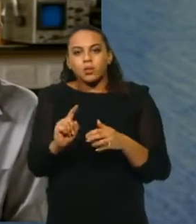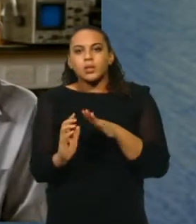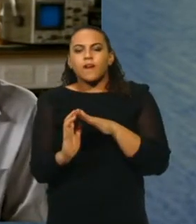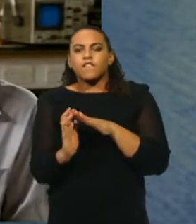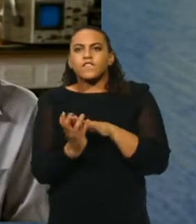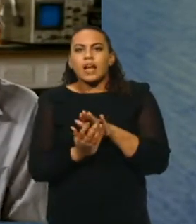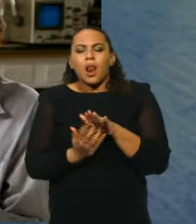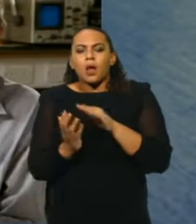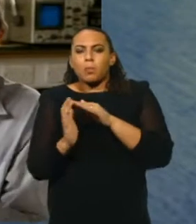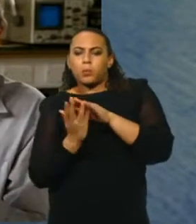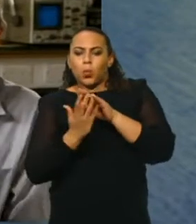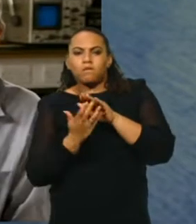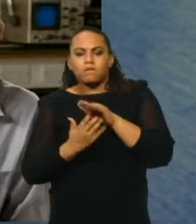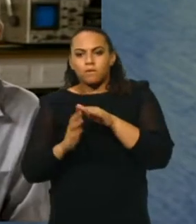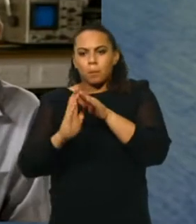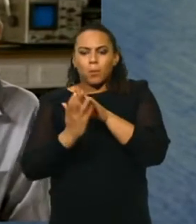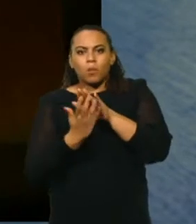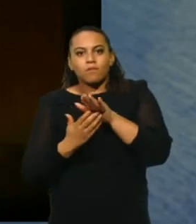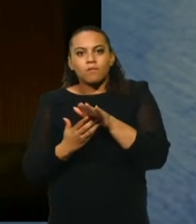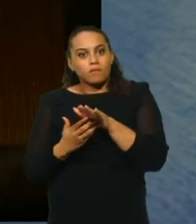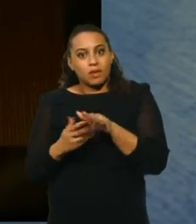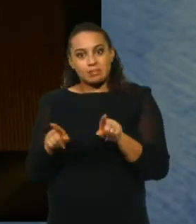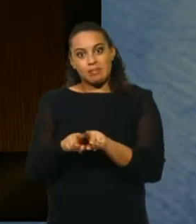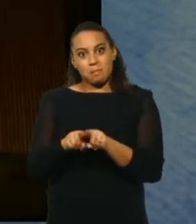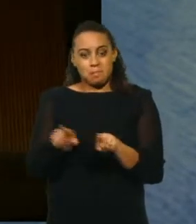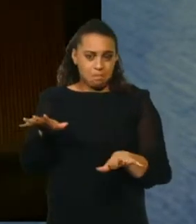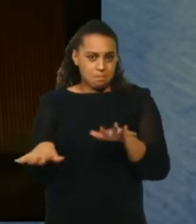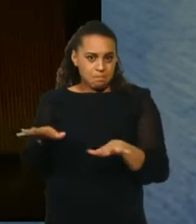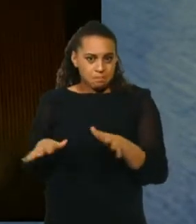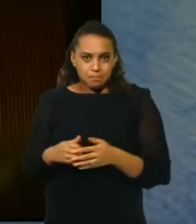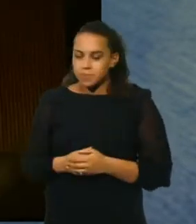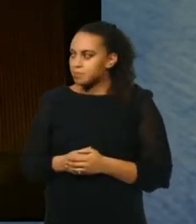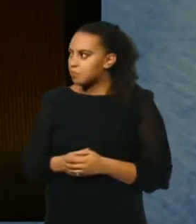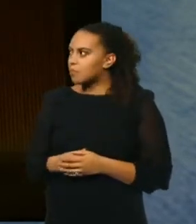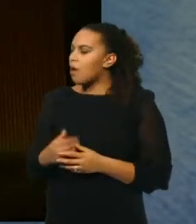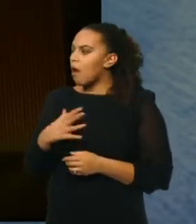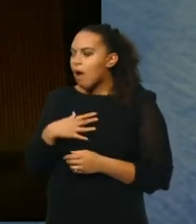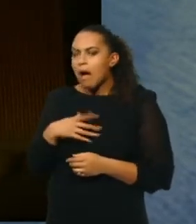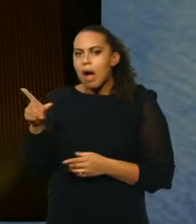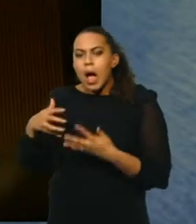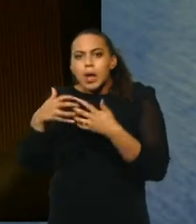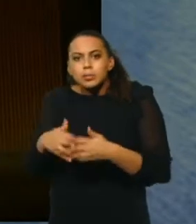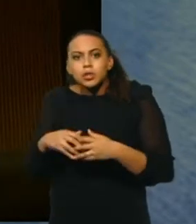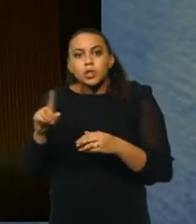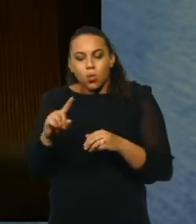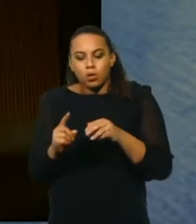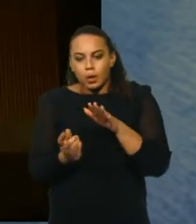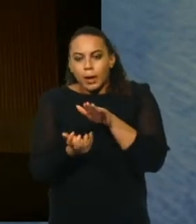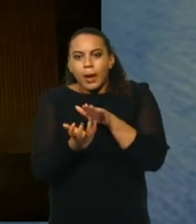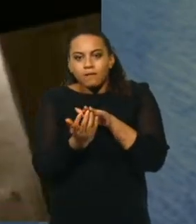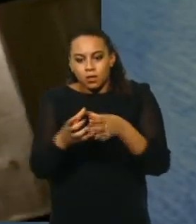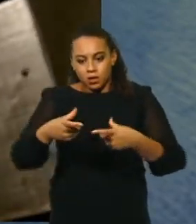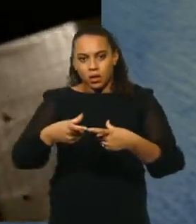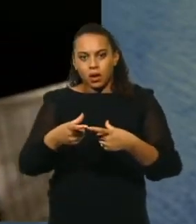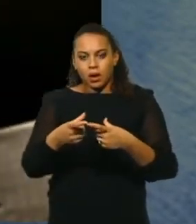those kind of vibrations to the touch receptors in the finger. The machine works by making pins on top of the computer